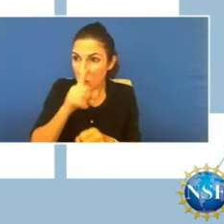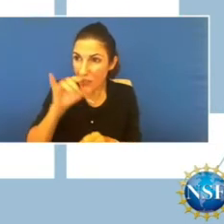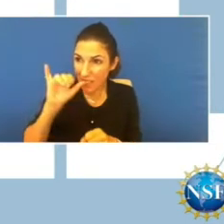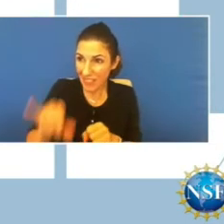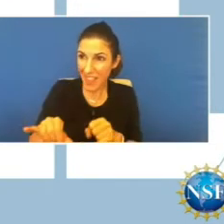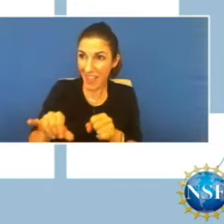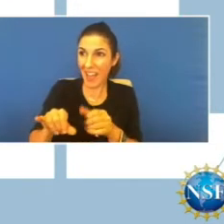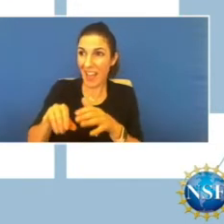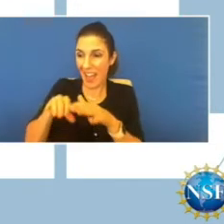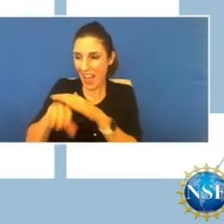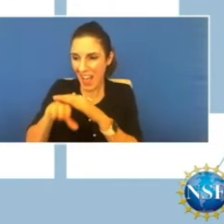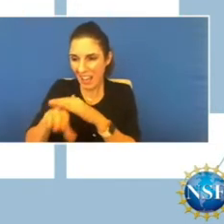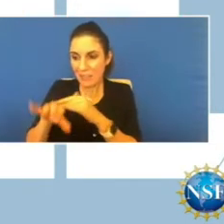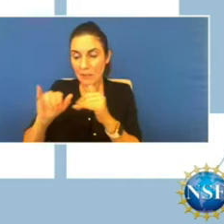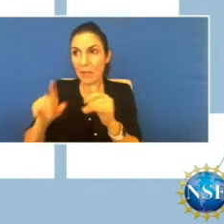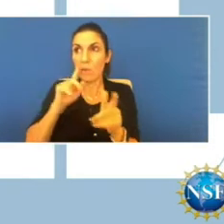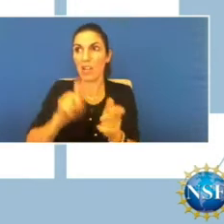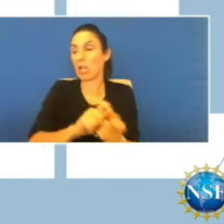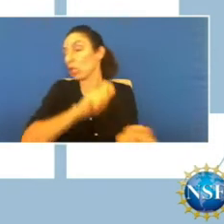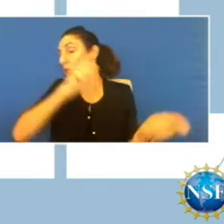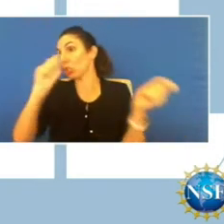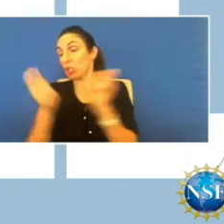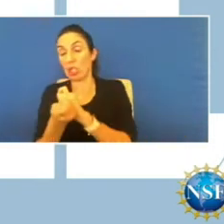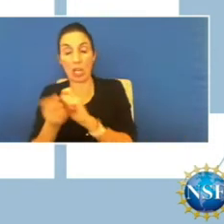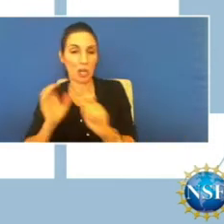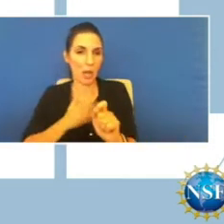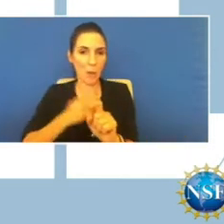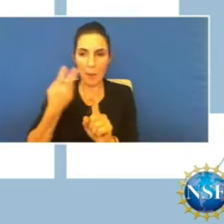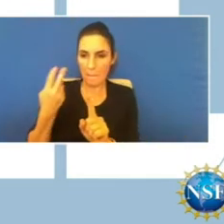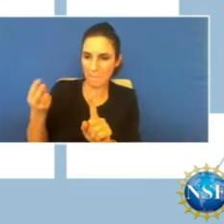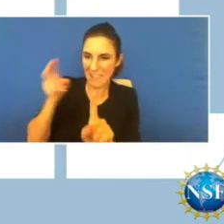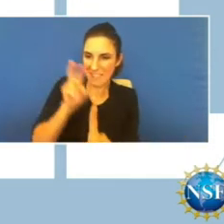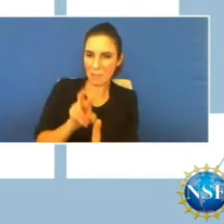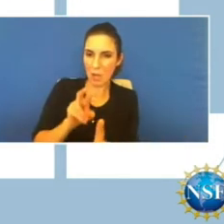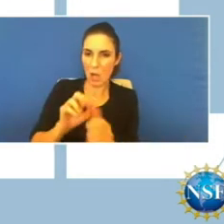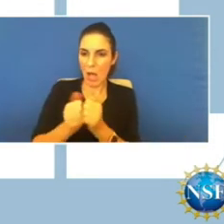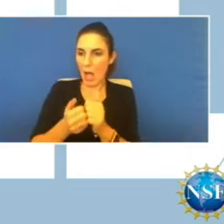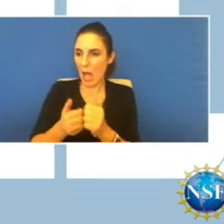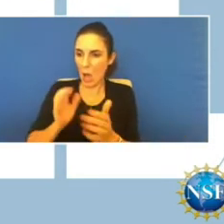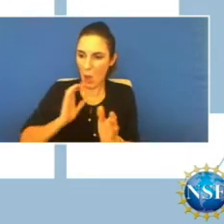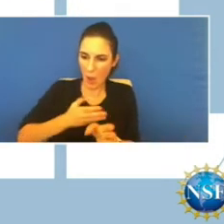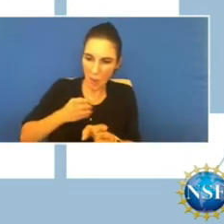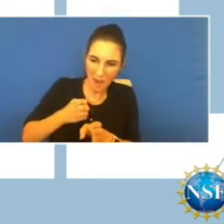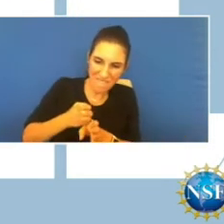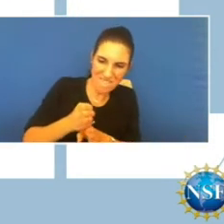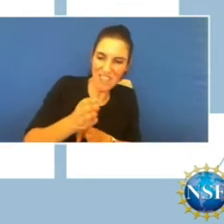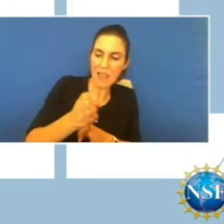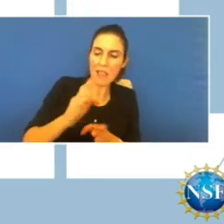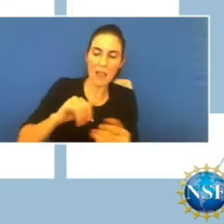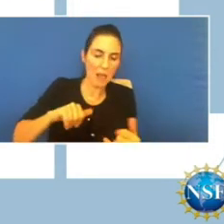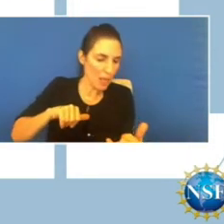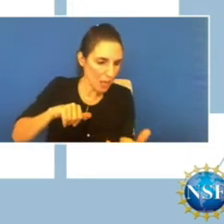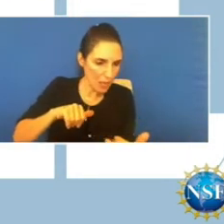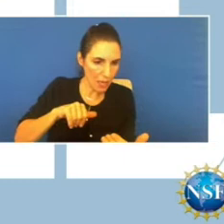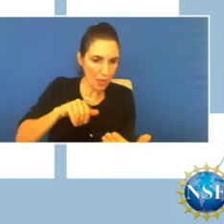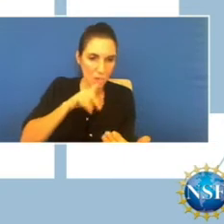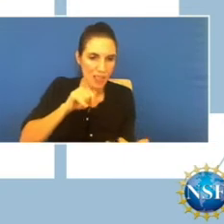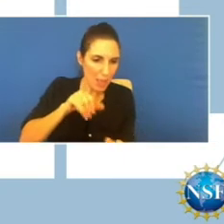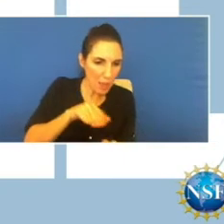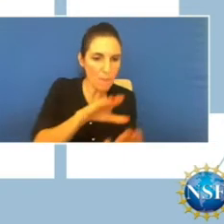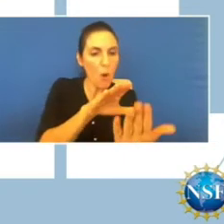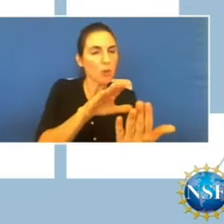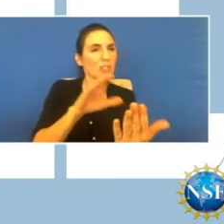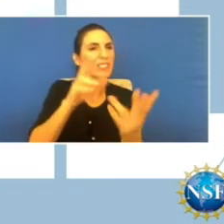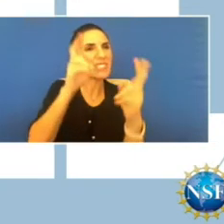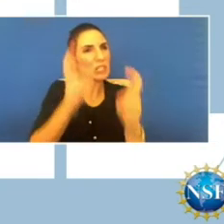paradigm shift, I would argue, in the ways that our field sometimes approaches issues of inequality.